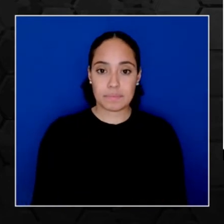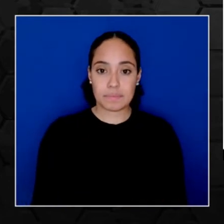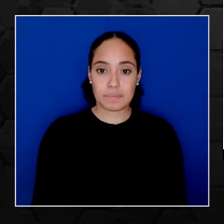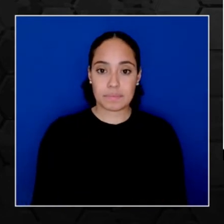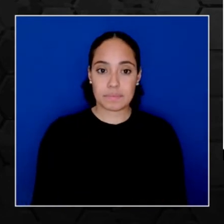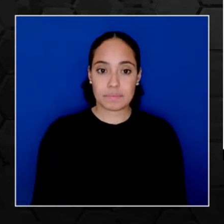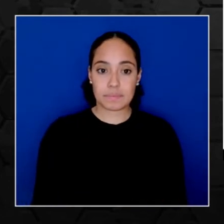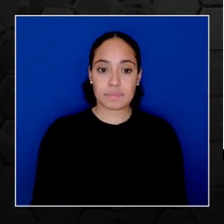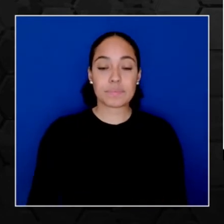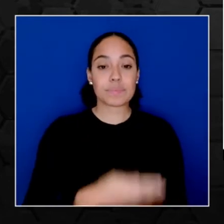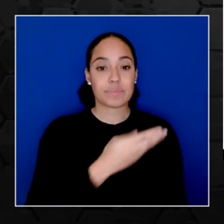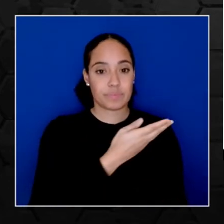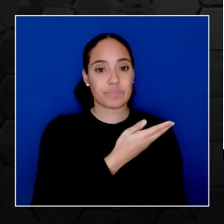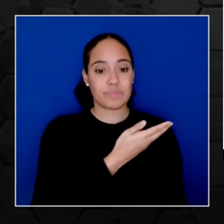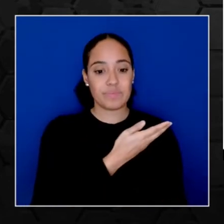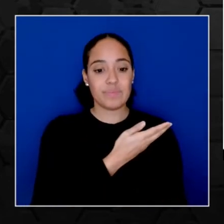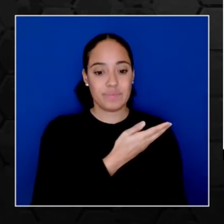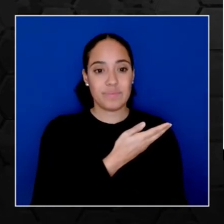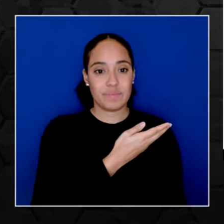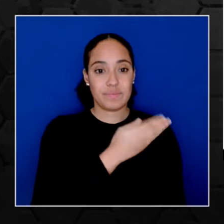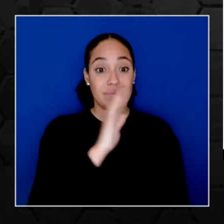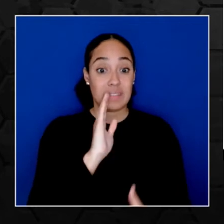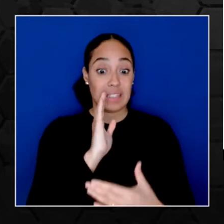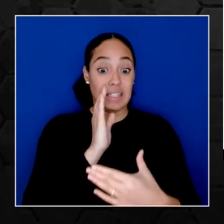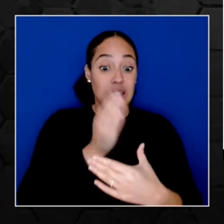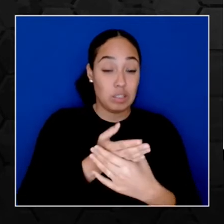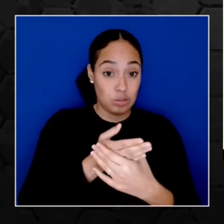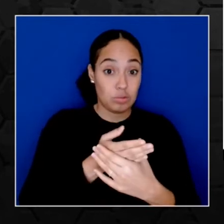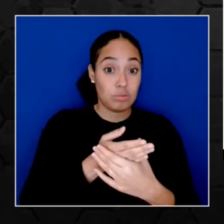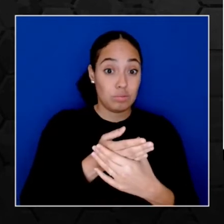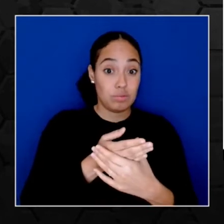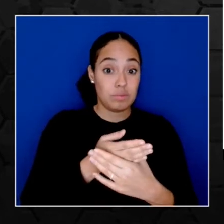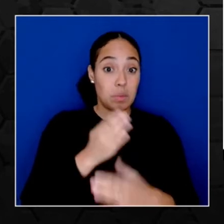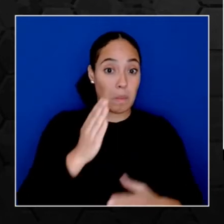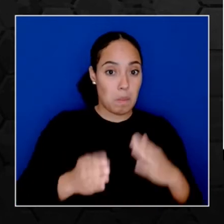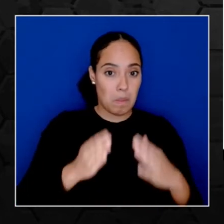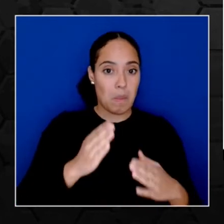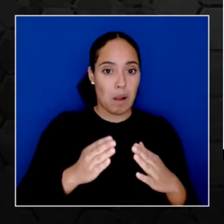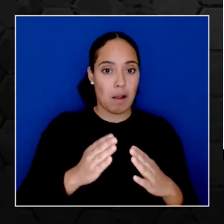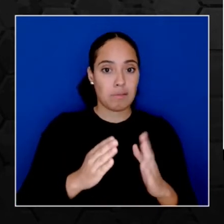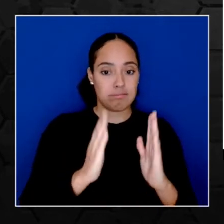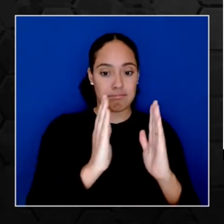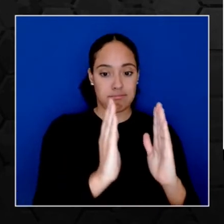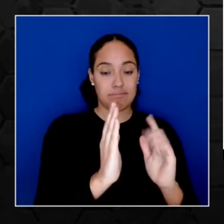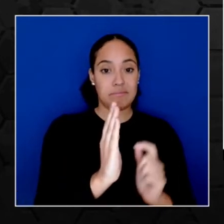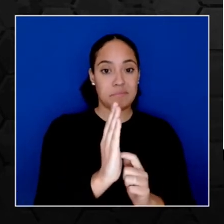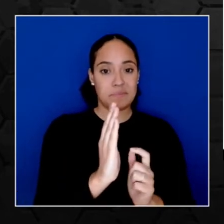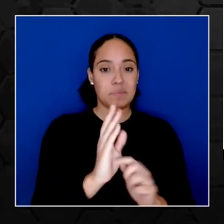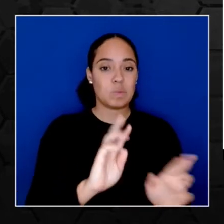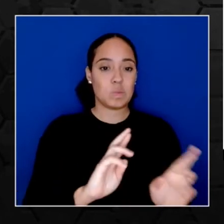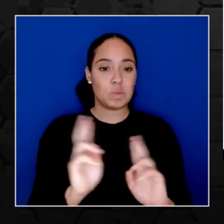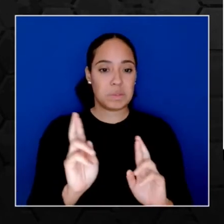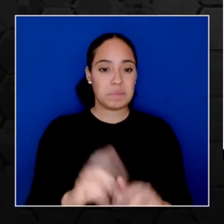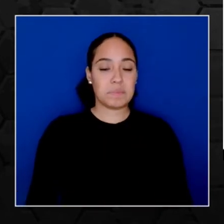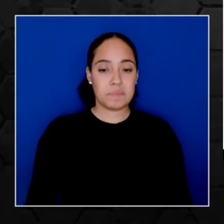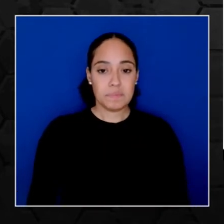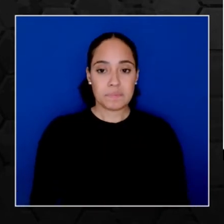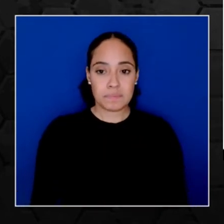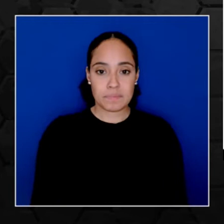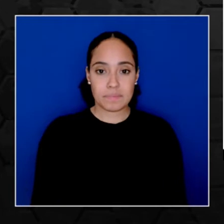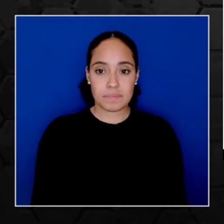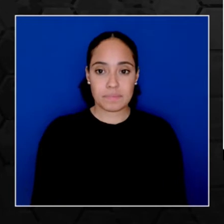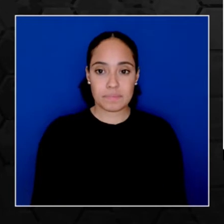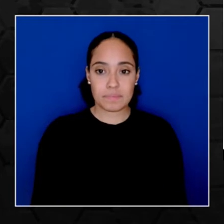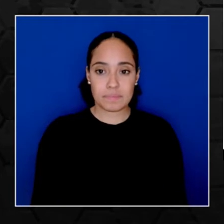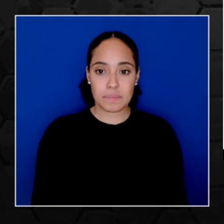Yes, so intermediate bot 1 is ready. Now we'll have to build a breaking scenario. So let's click on new, just like we did for the interrupting